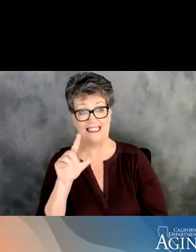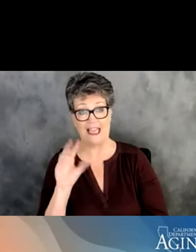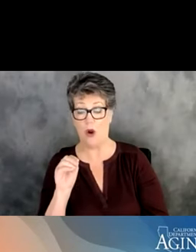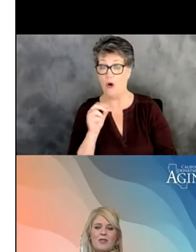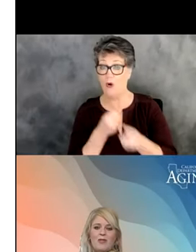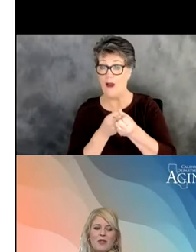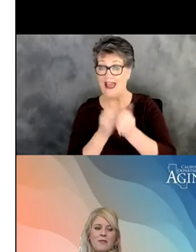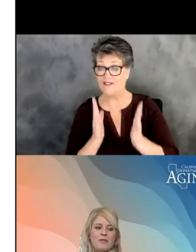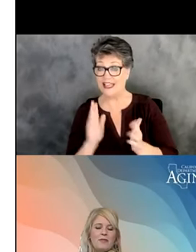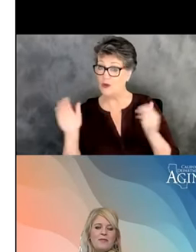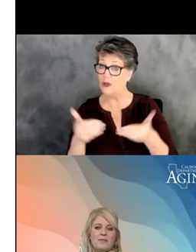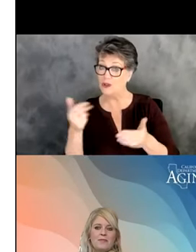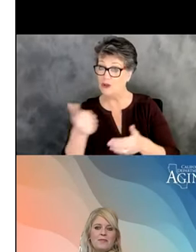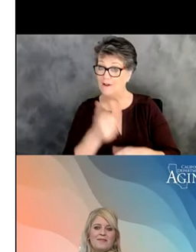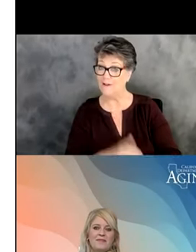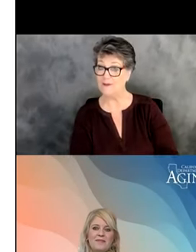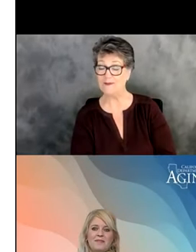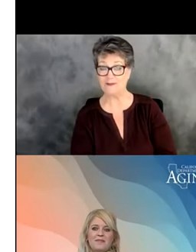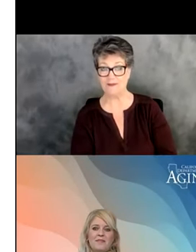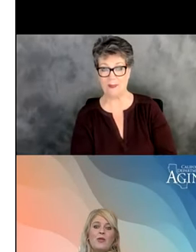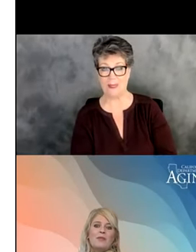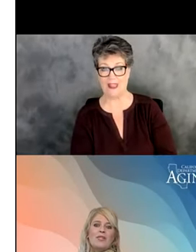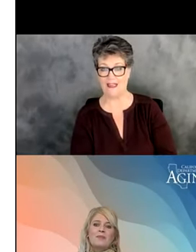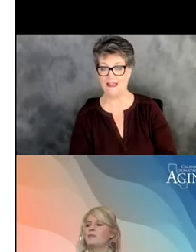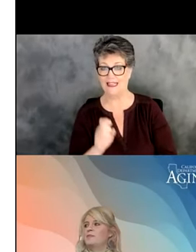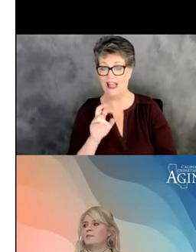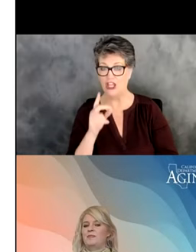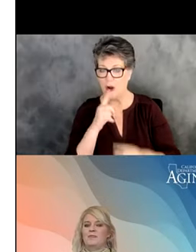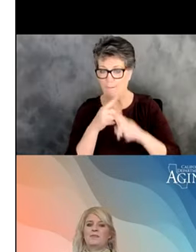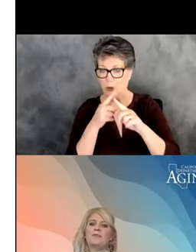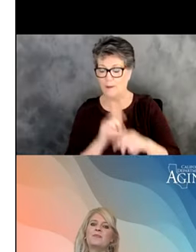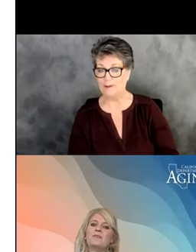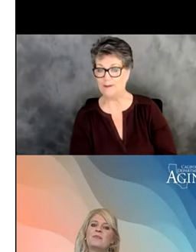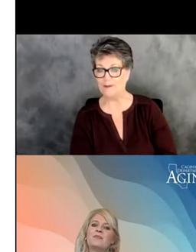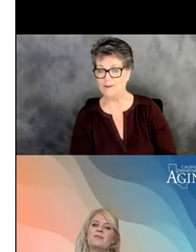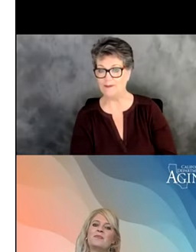go ahead and please introduce yourself. You're muted.